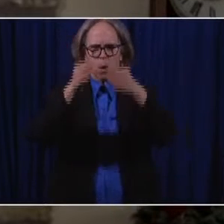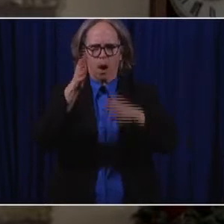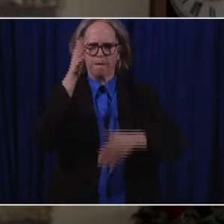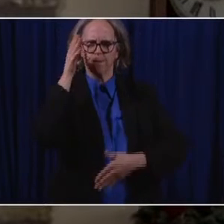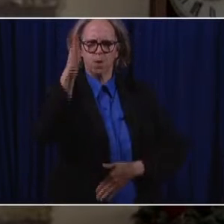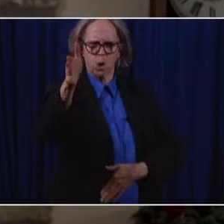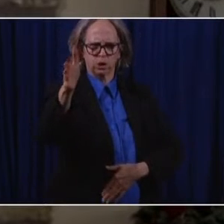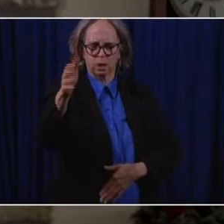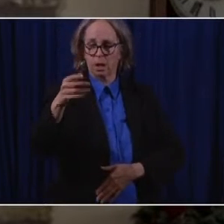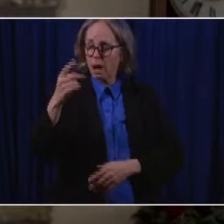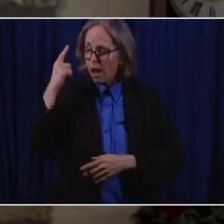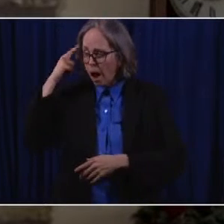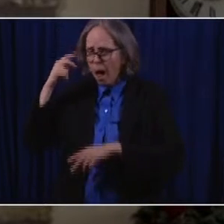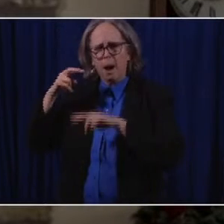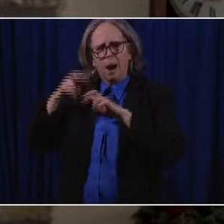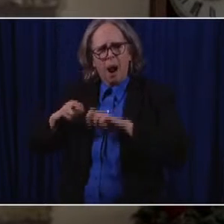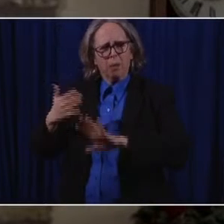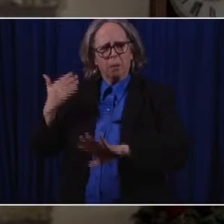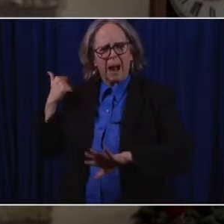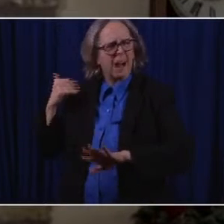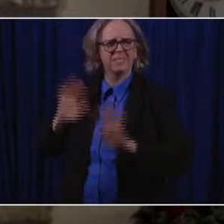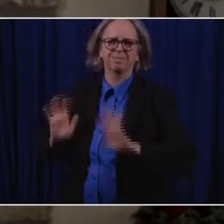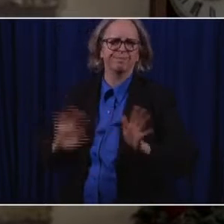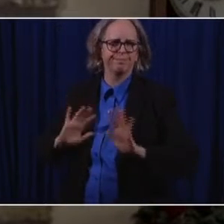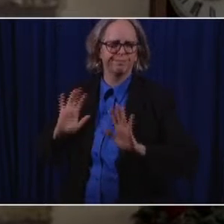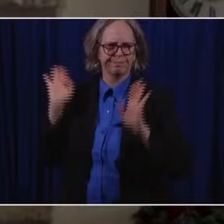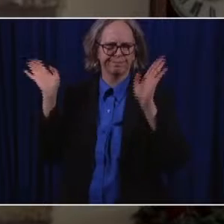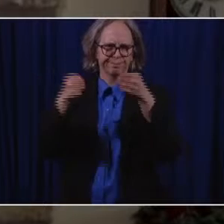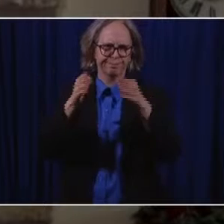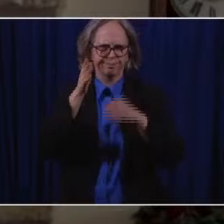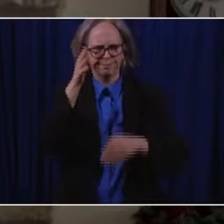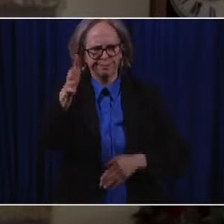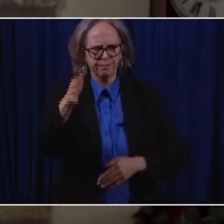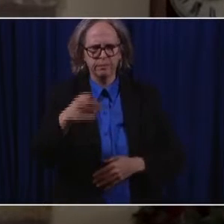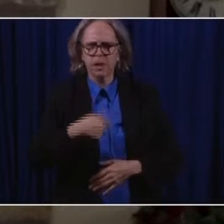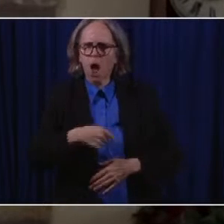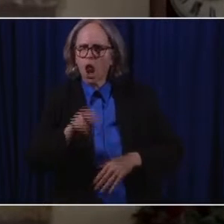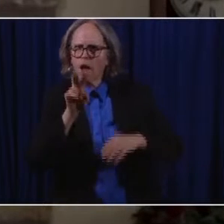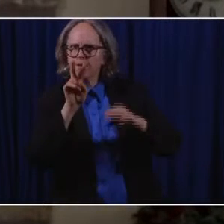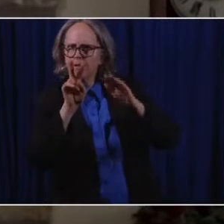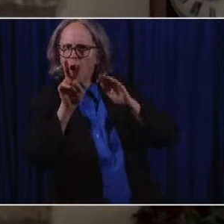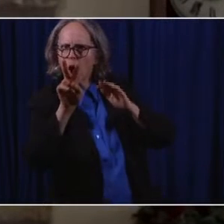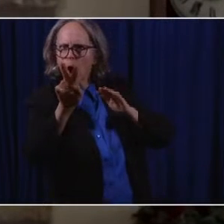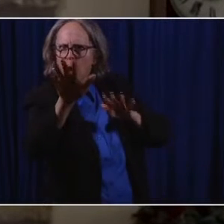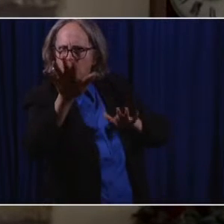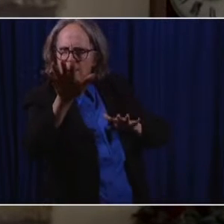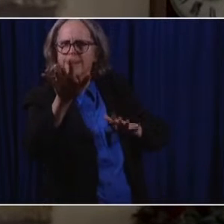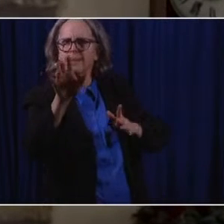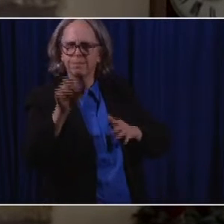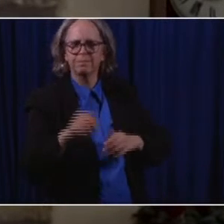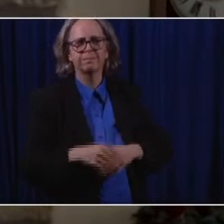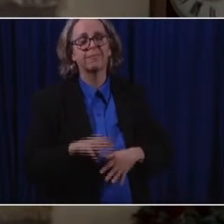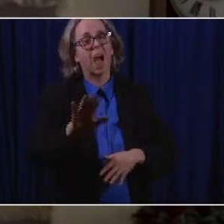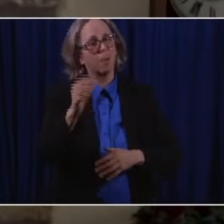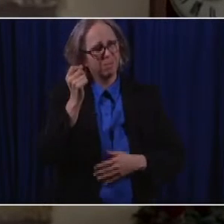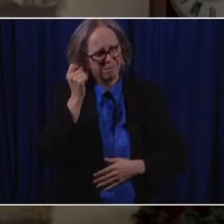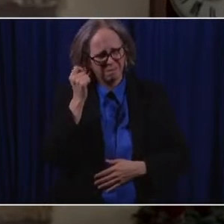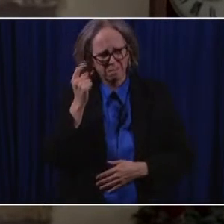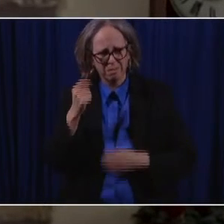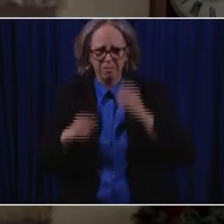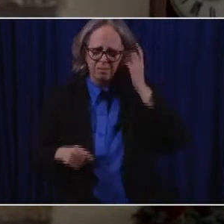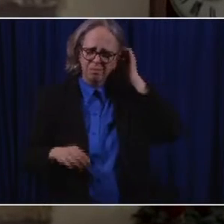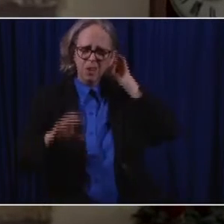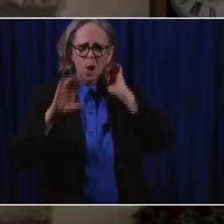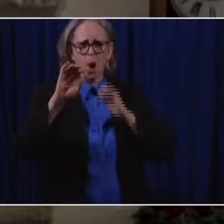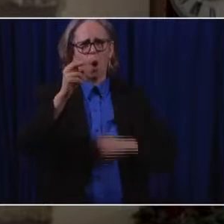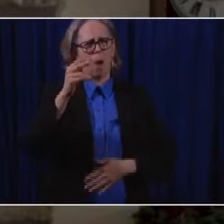do, and where should we be going? We have a long tradition in this state, a tradition